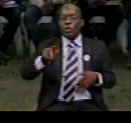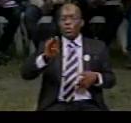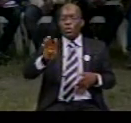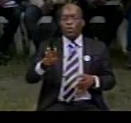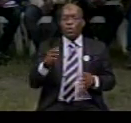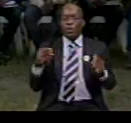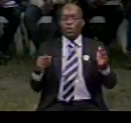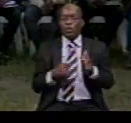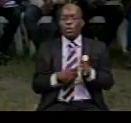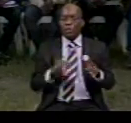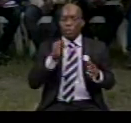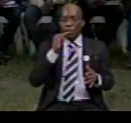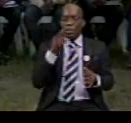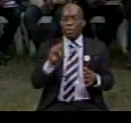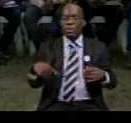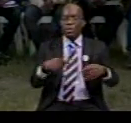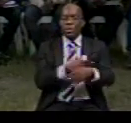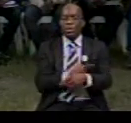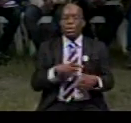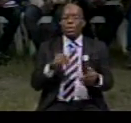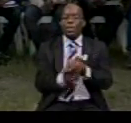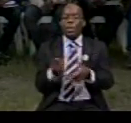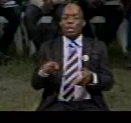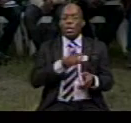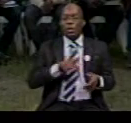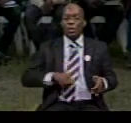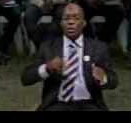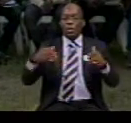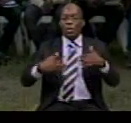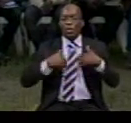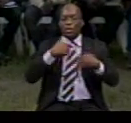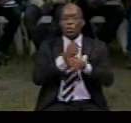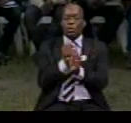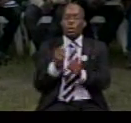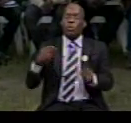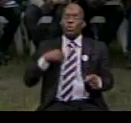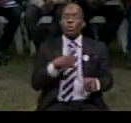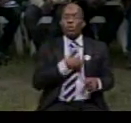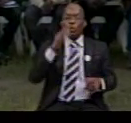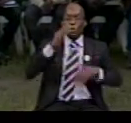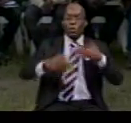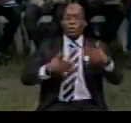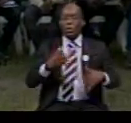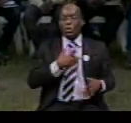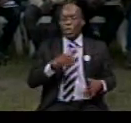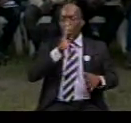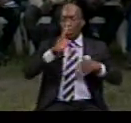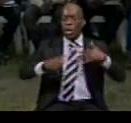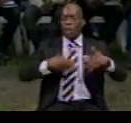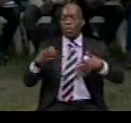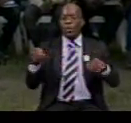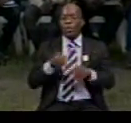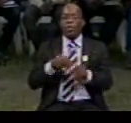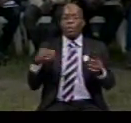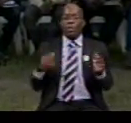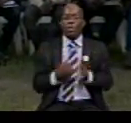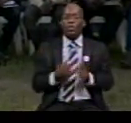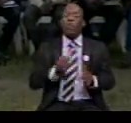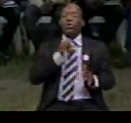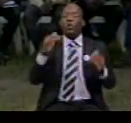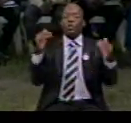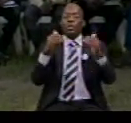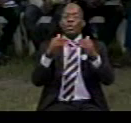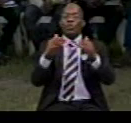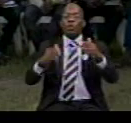Lord hath made. We rejoice and be glad in it." Unparalleled joy. I